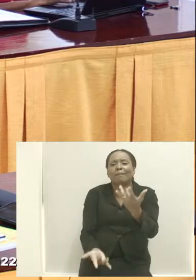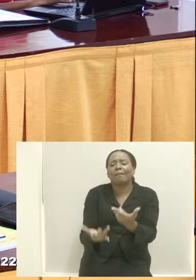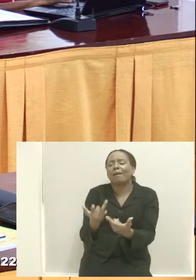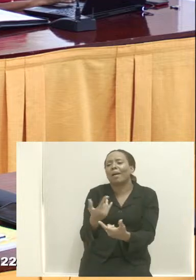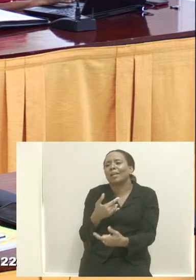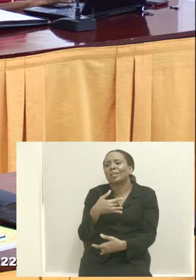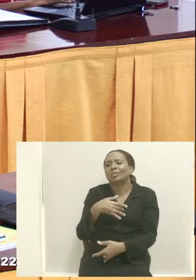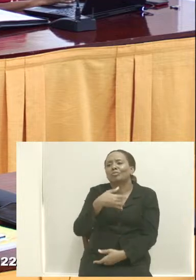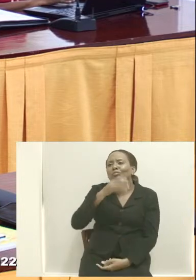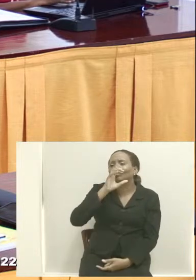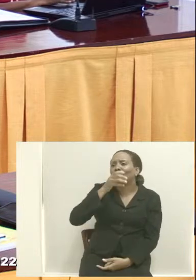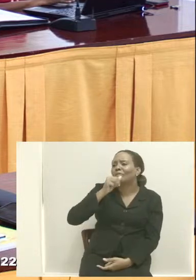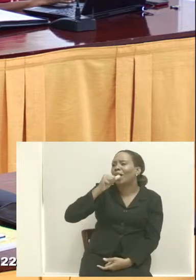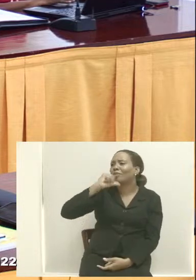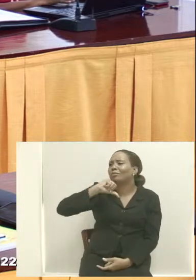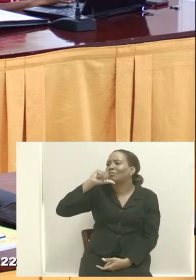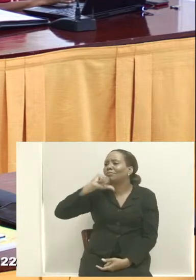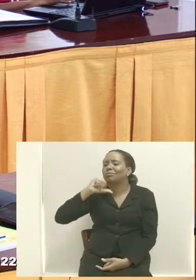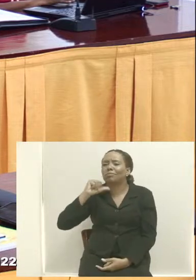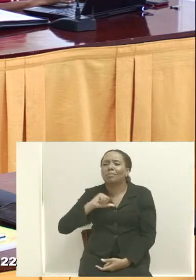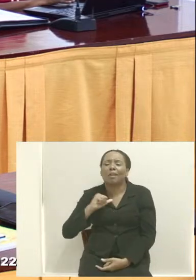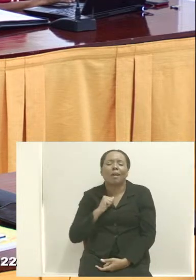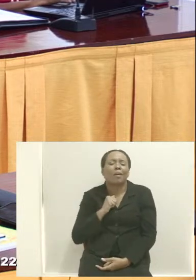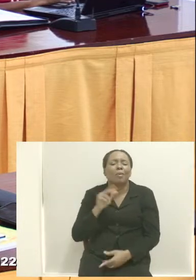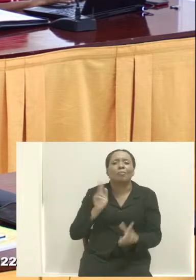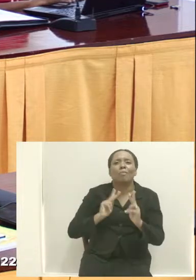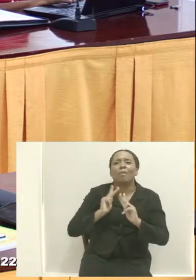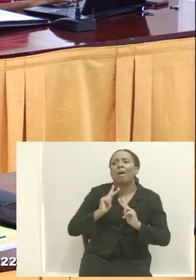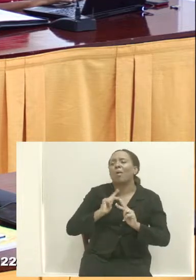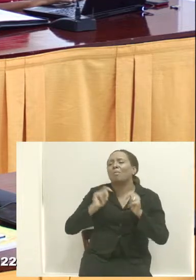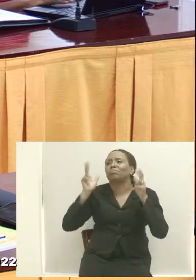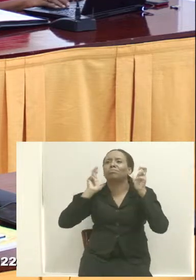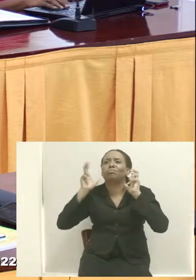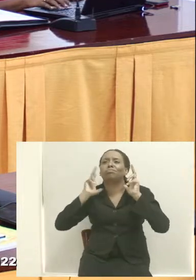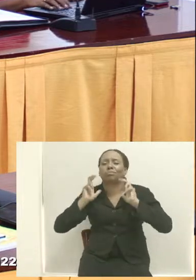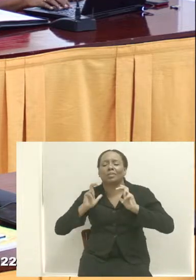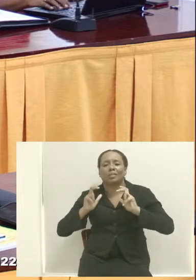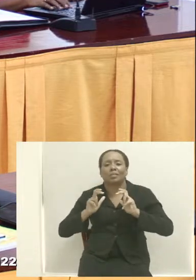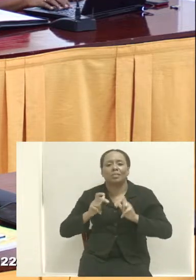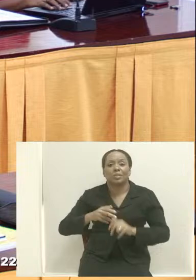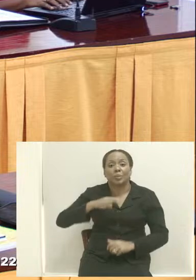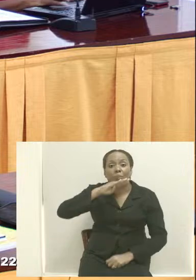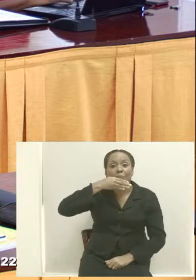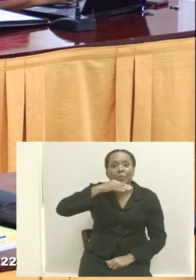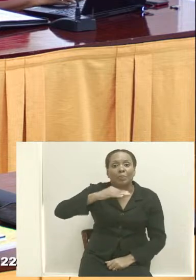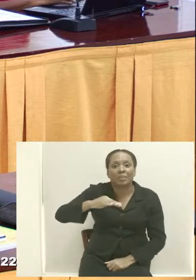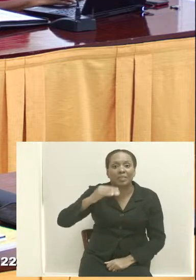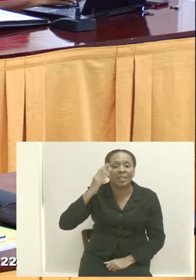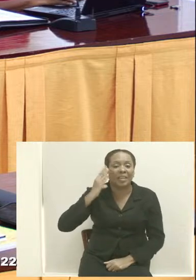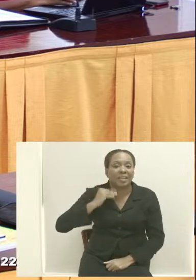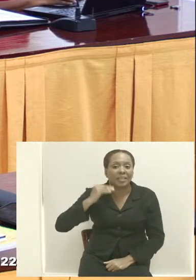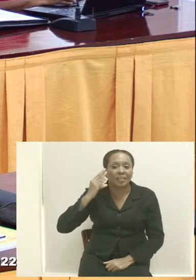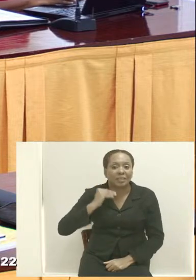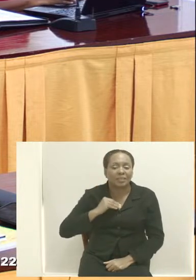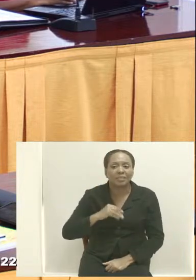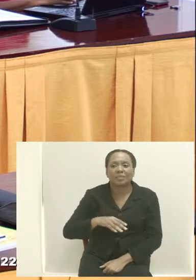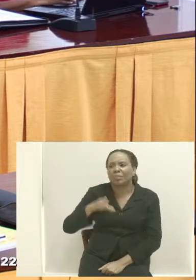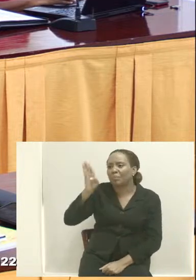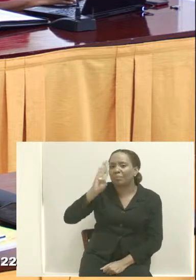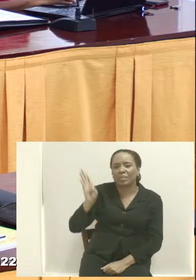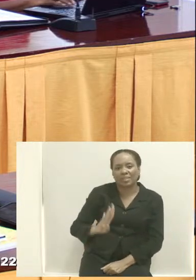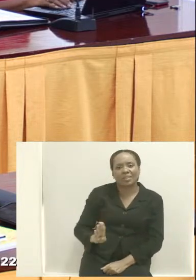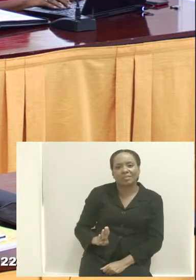experience, everything that could be milked from the beach experience is done by the Brazil community. It is a fact. Now, in Barbados, we